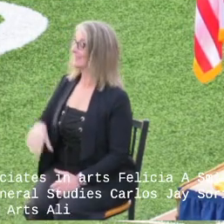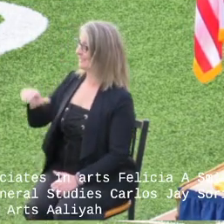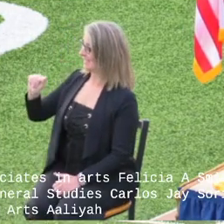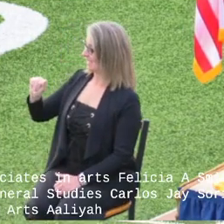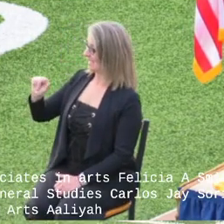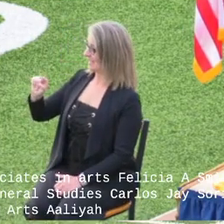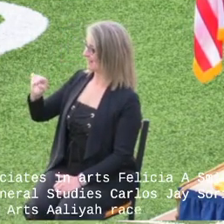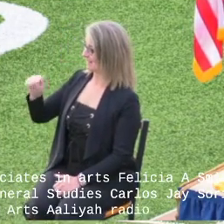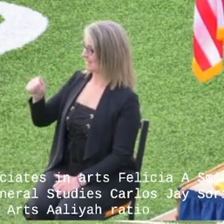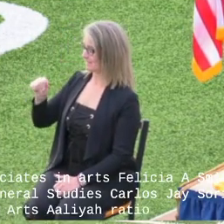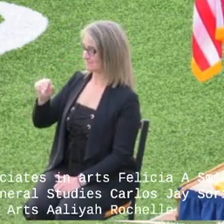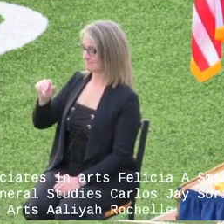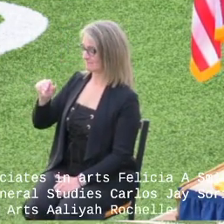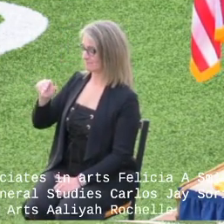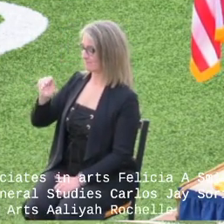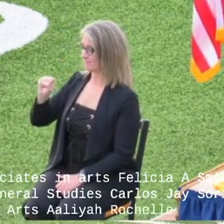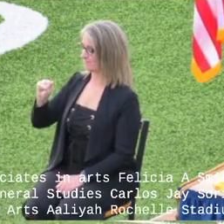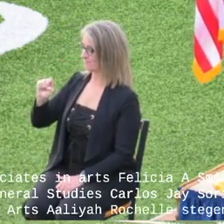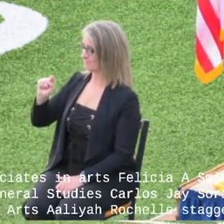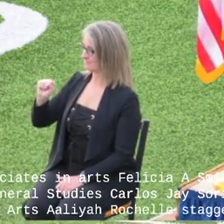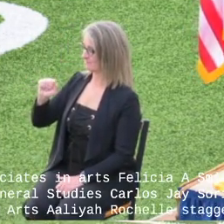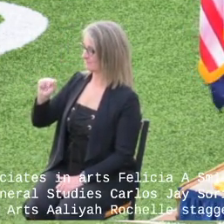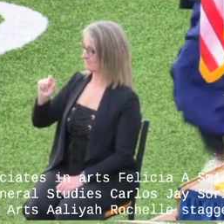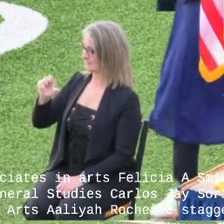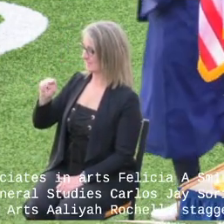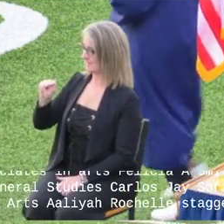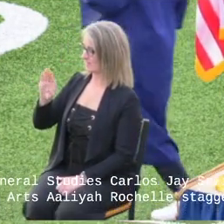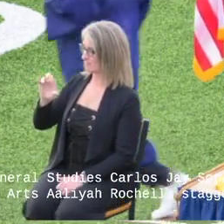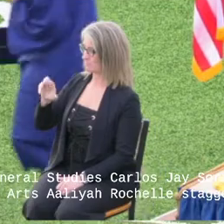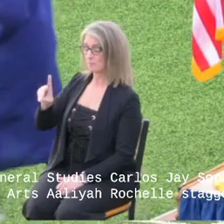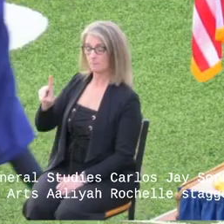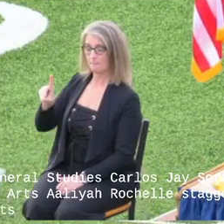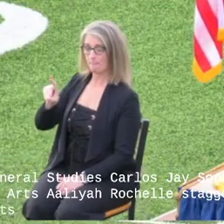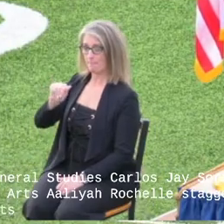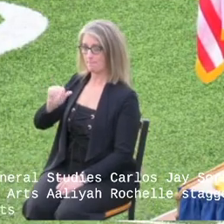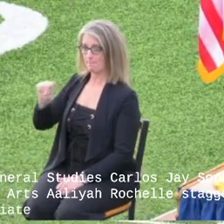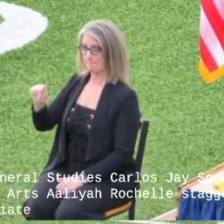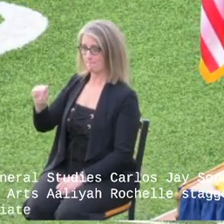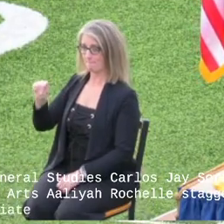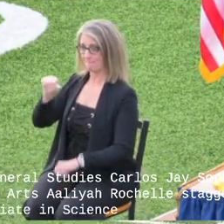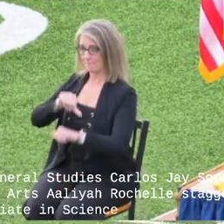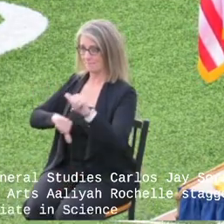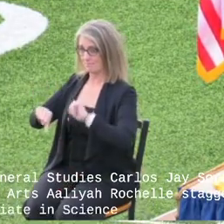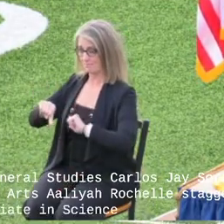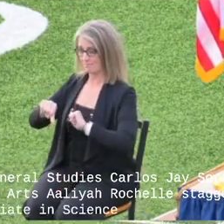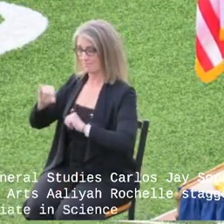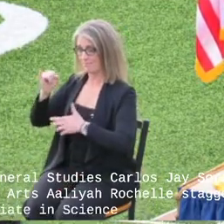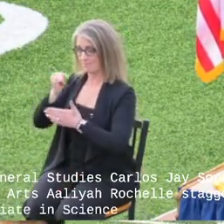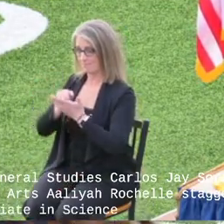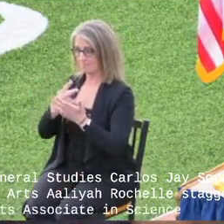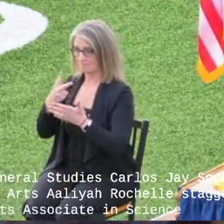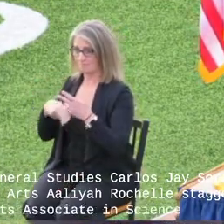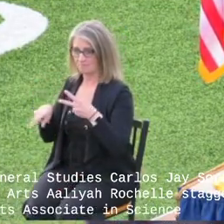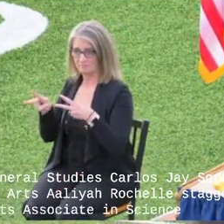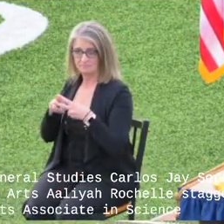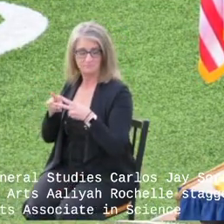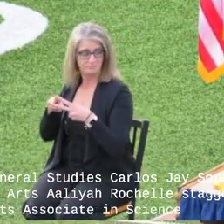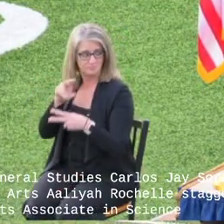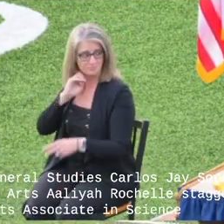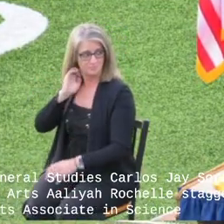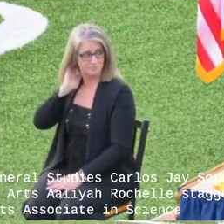Aaliyah Rachel Stagenborg, Associate in Arts, Associate in Science.